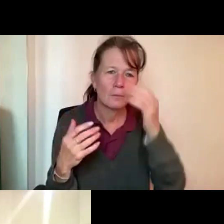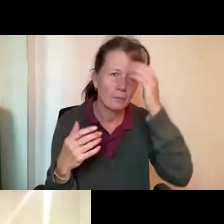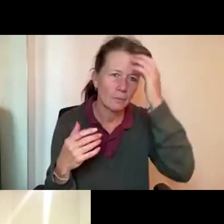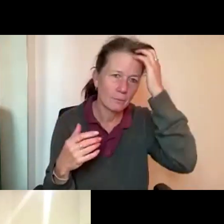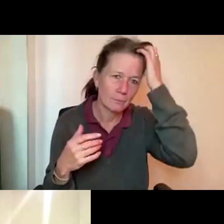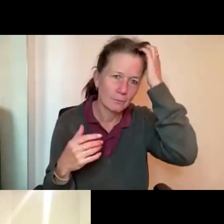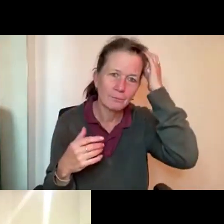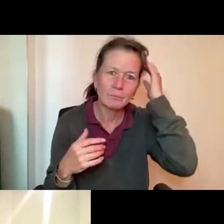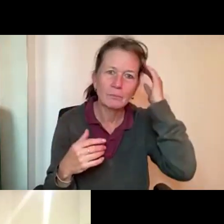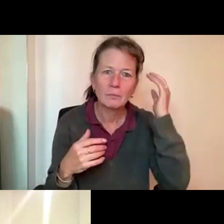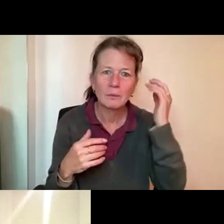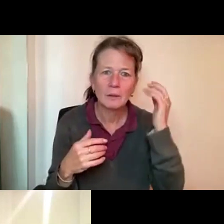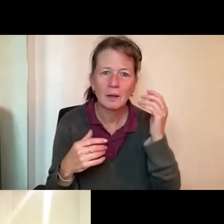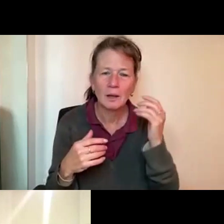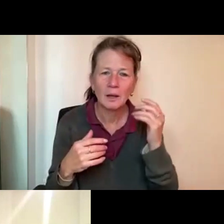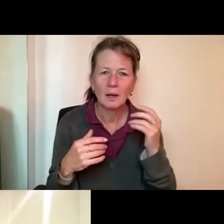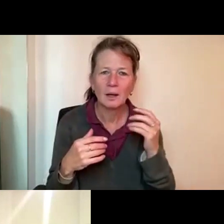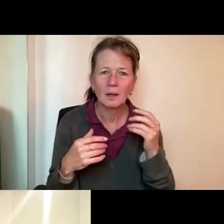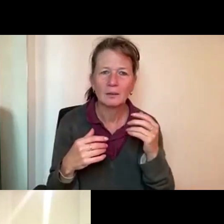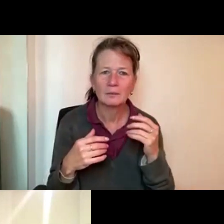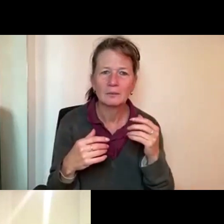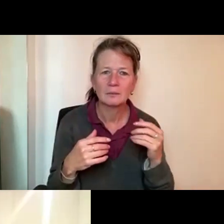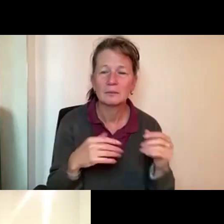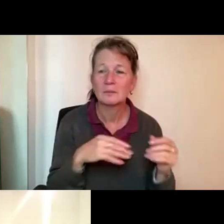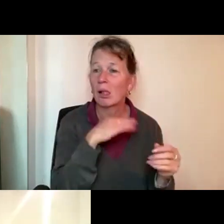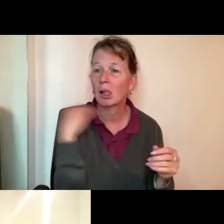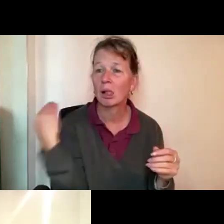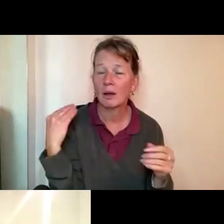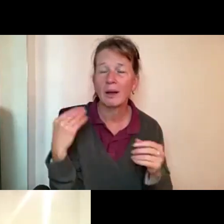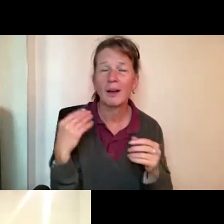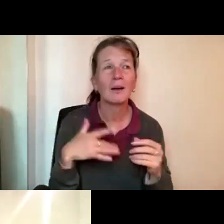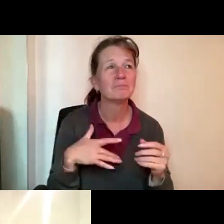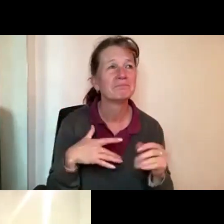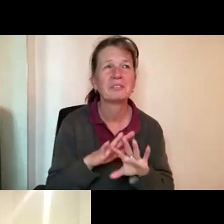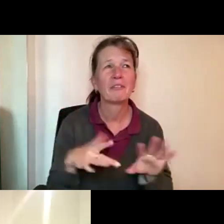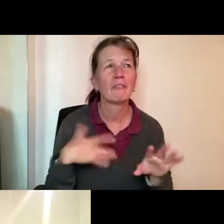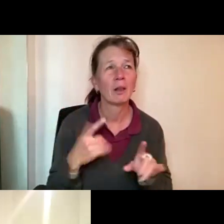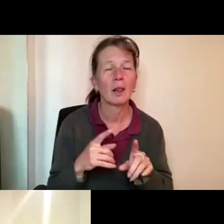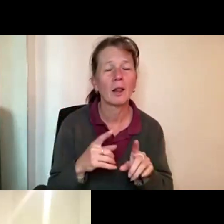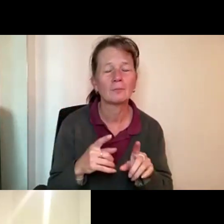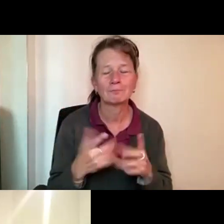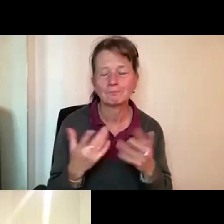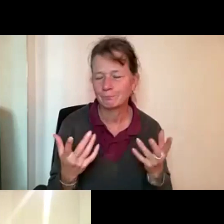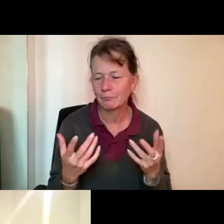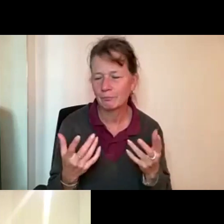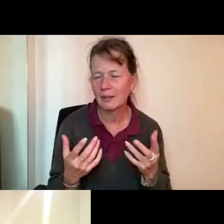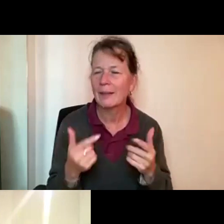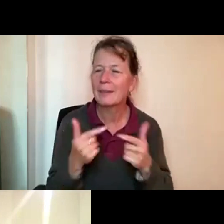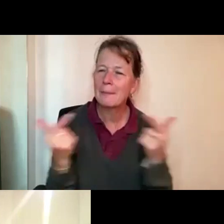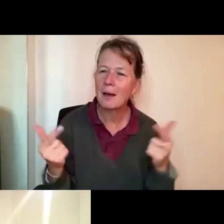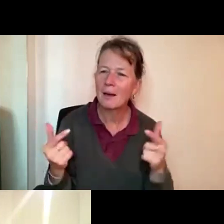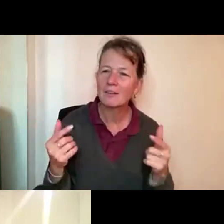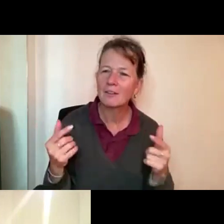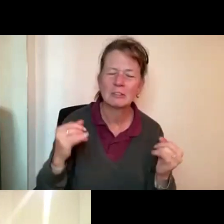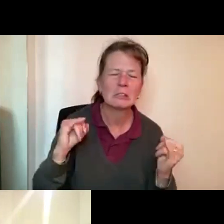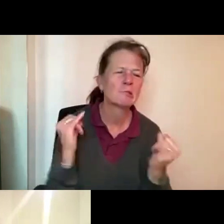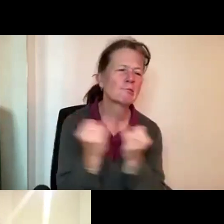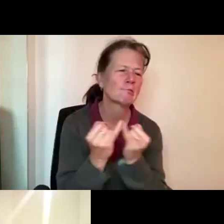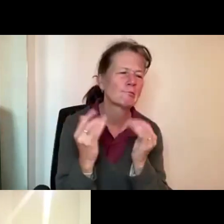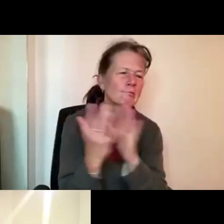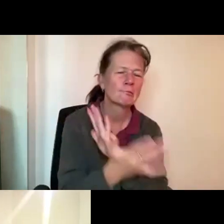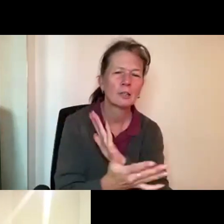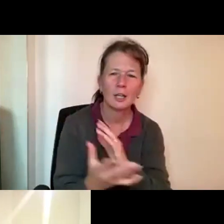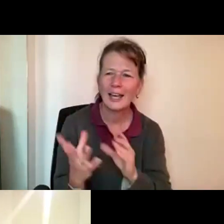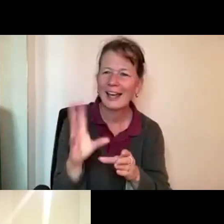it didn't decapitating the head didn't feel like, the level of violence we wanted, and